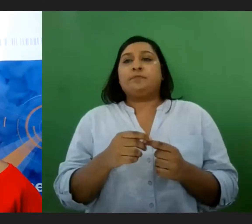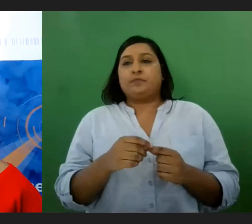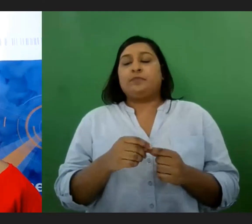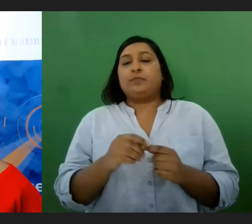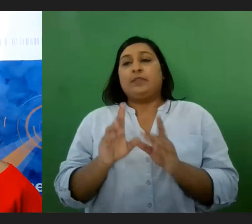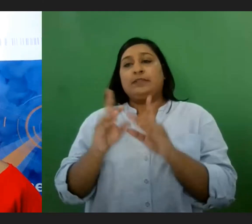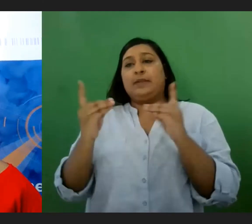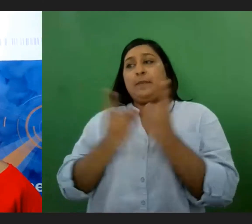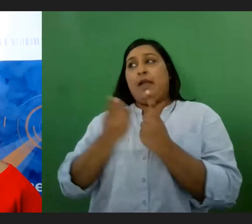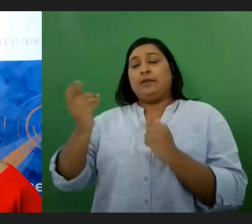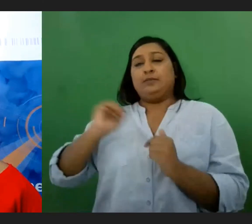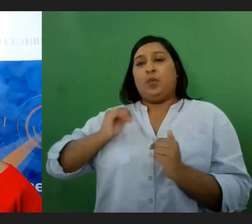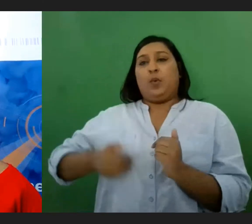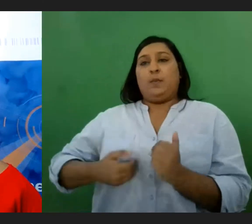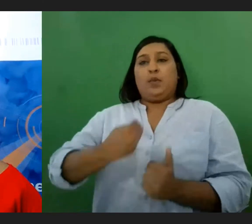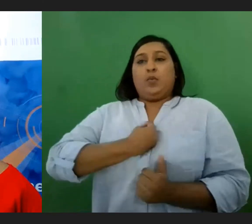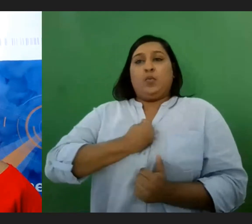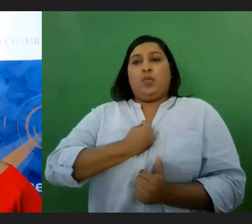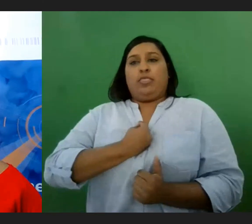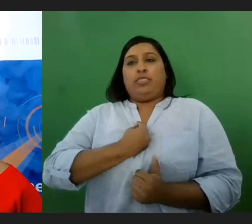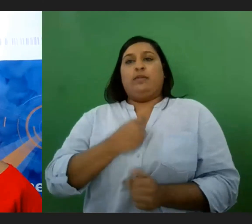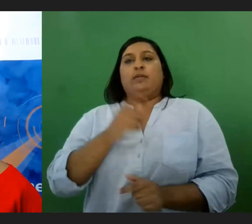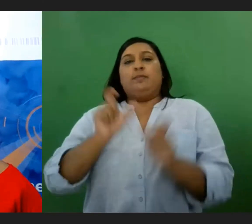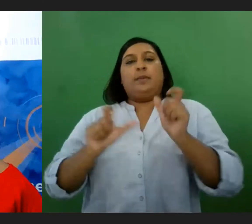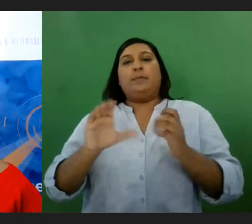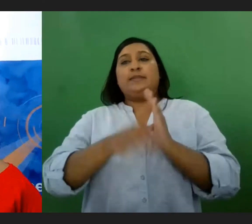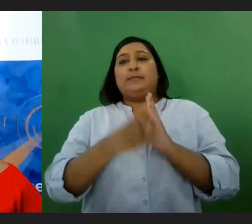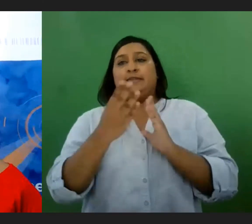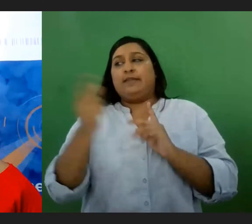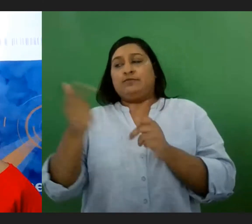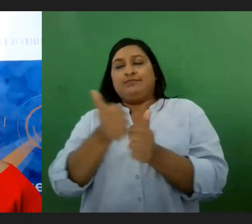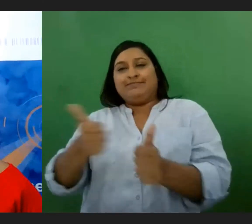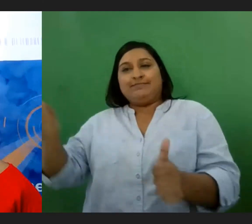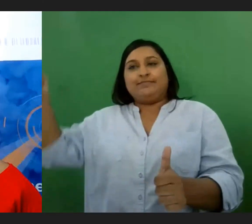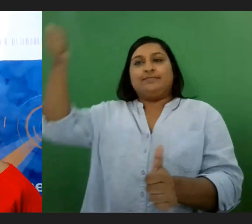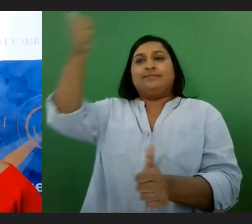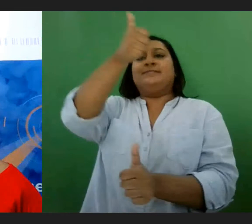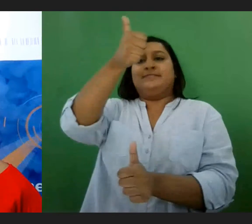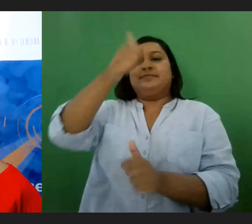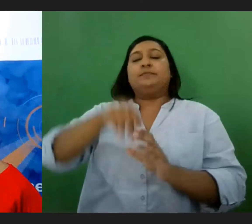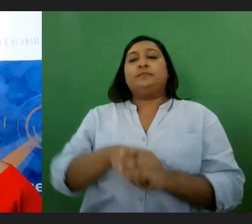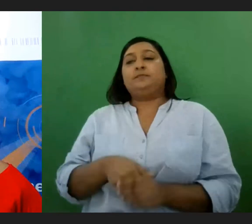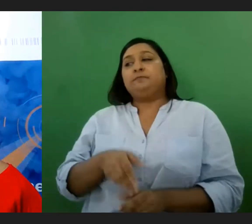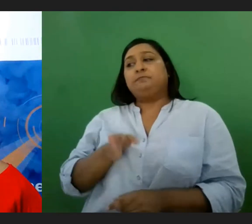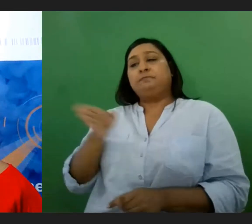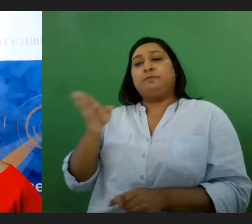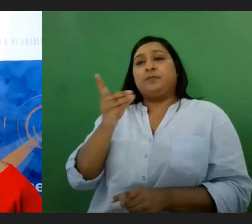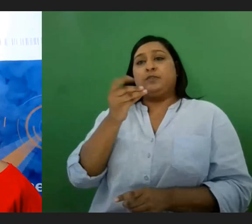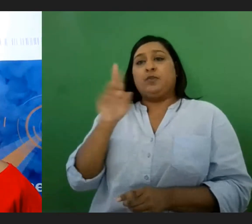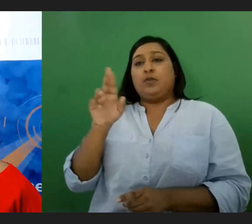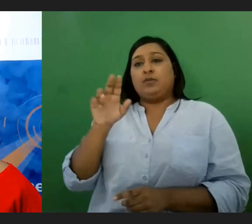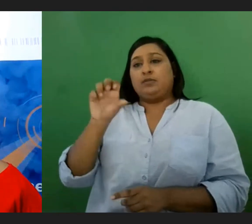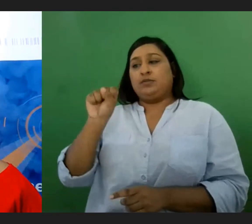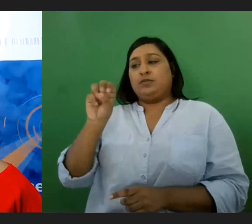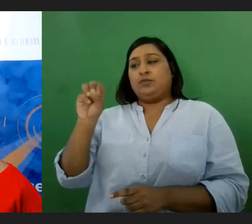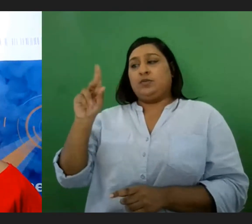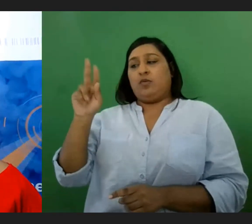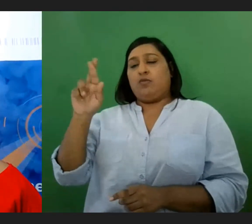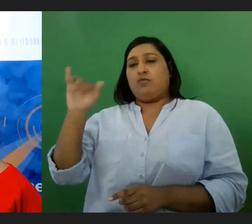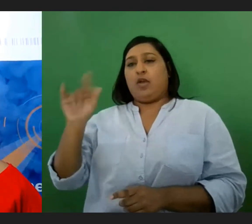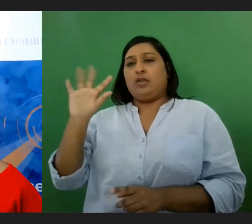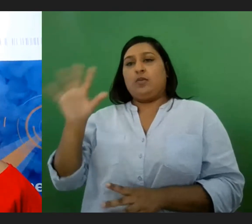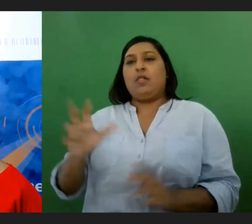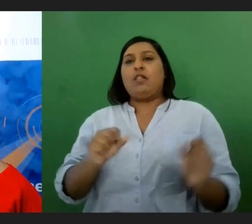of Women, Youth and Persons with Disabilities. Dr. Sukhraj will now share with us the